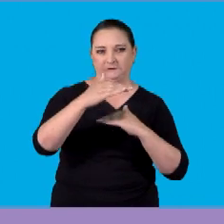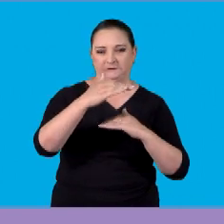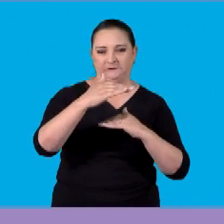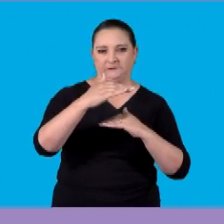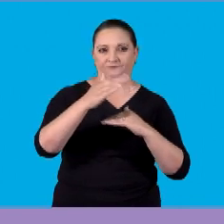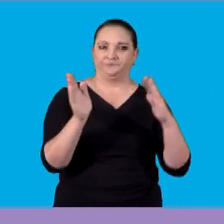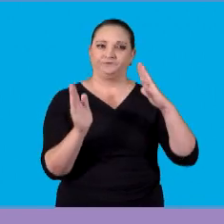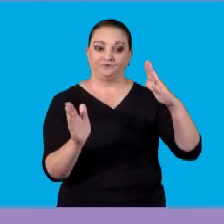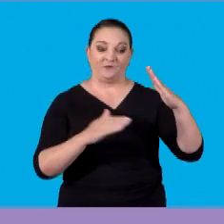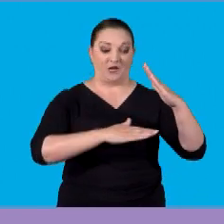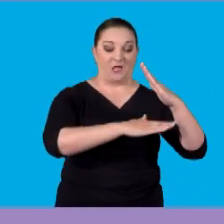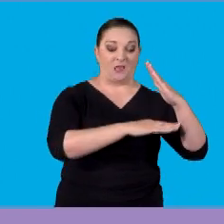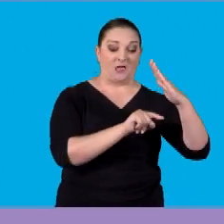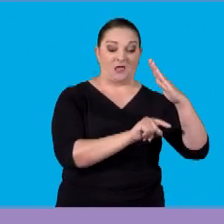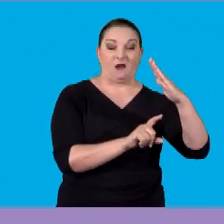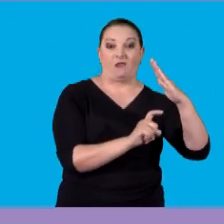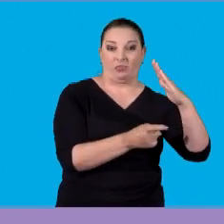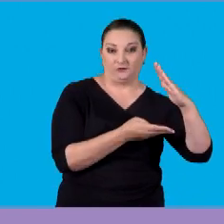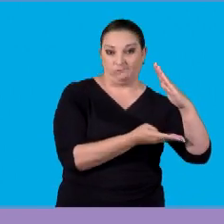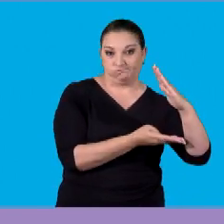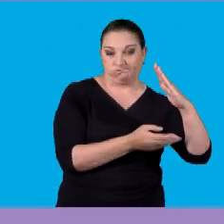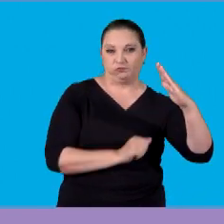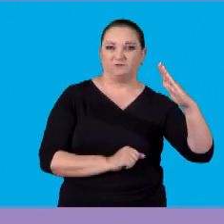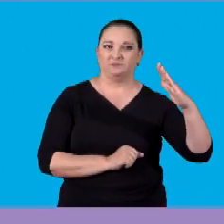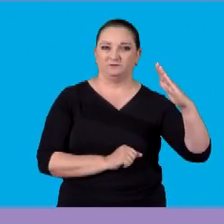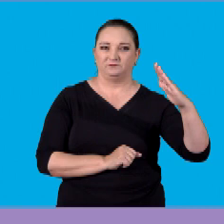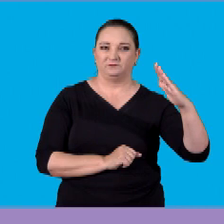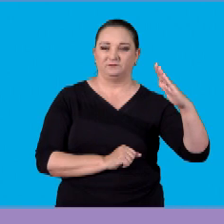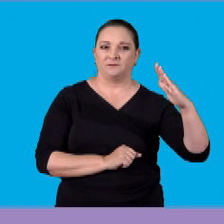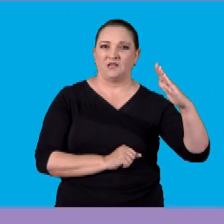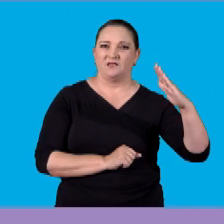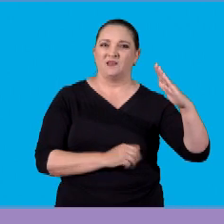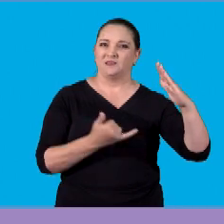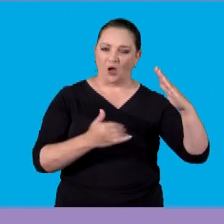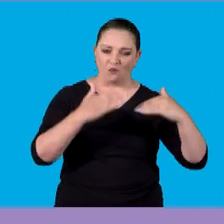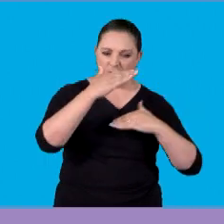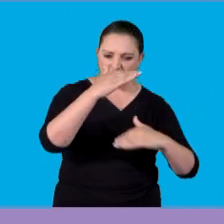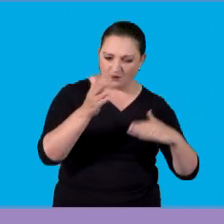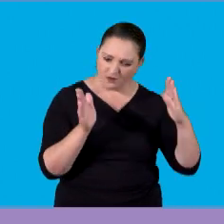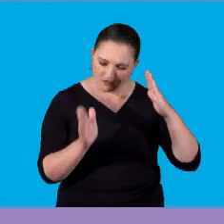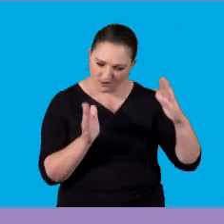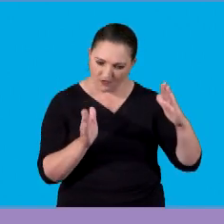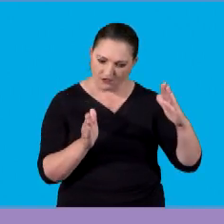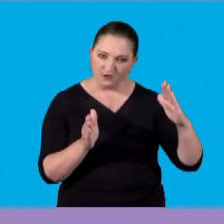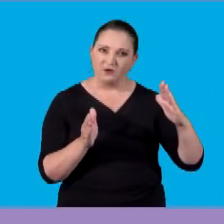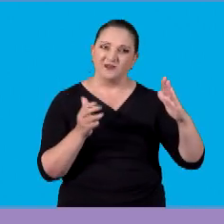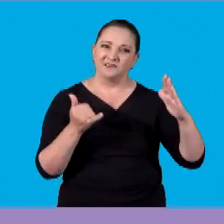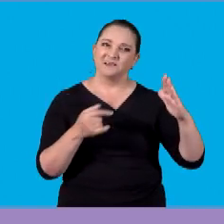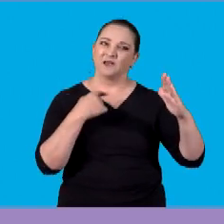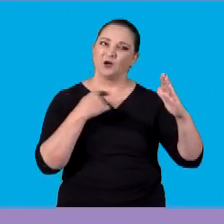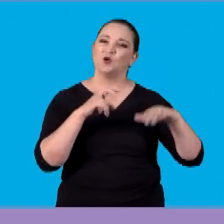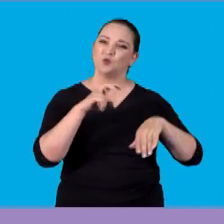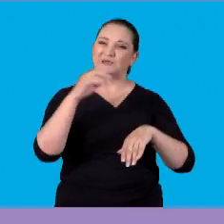first. Now we can see where X is. And we know that because this is a parallelogram, that means that we have